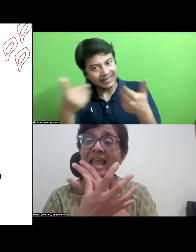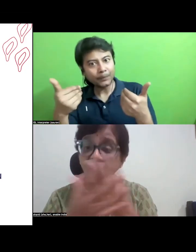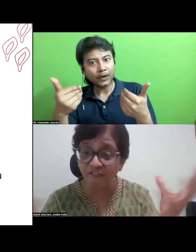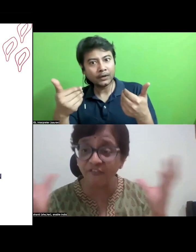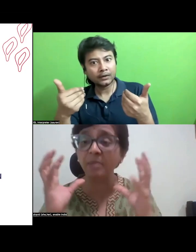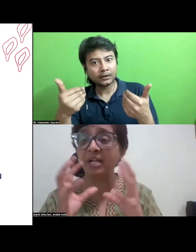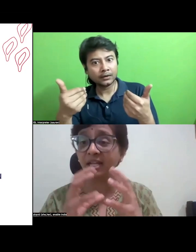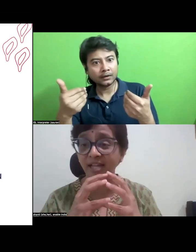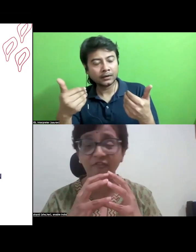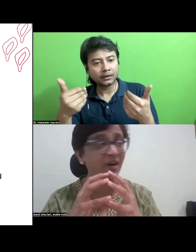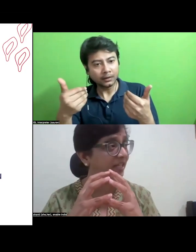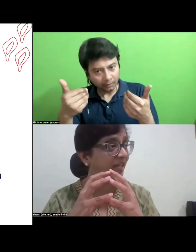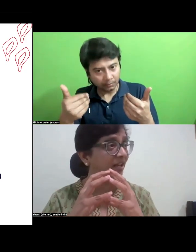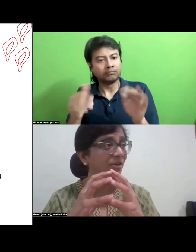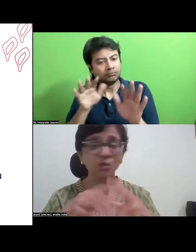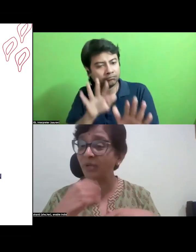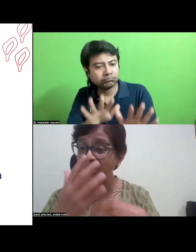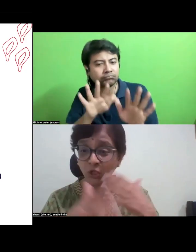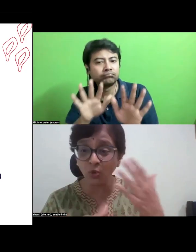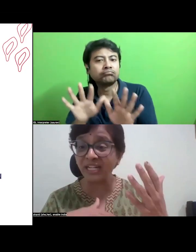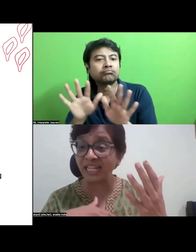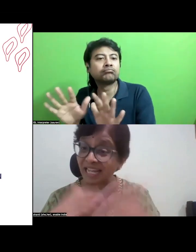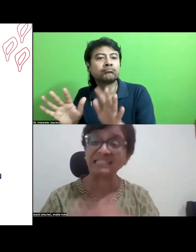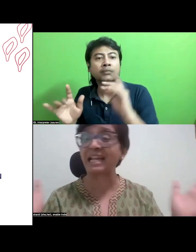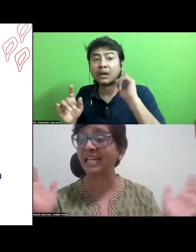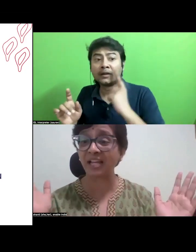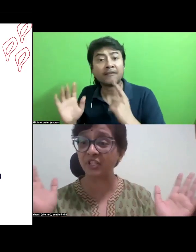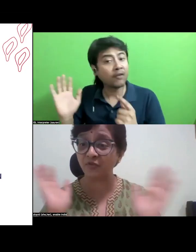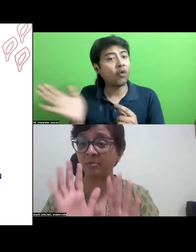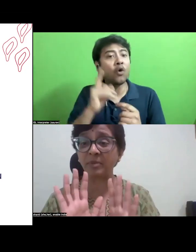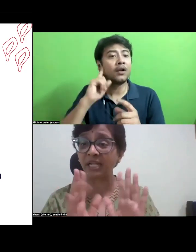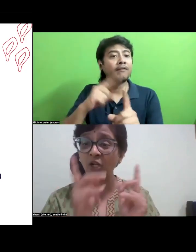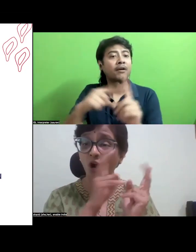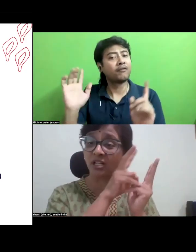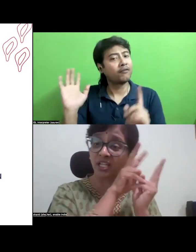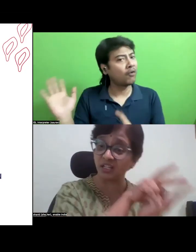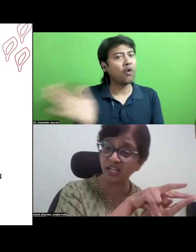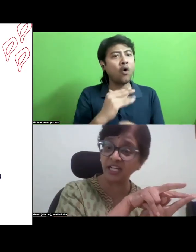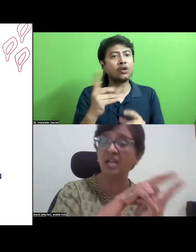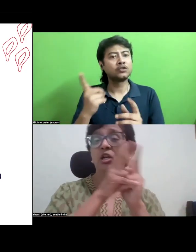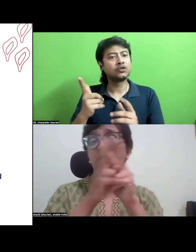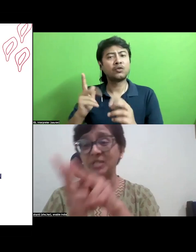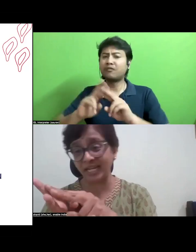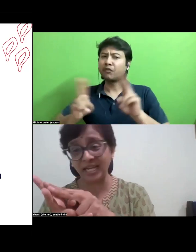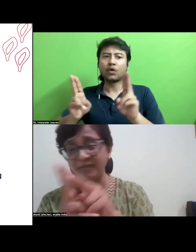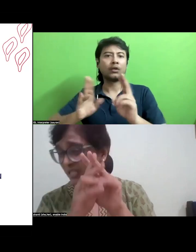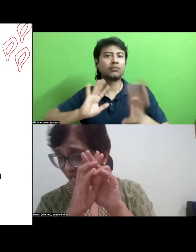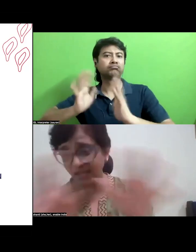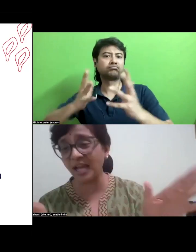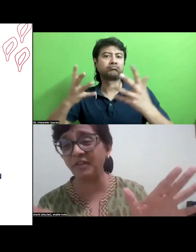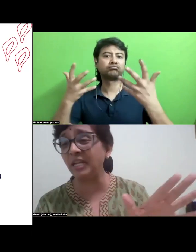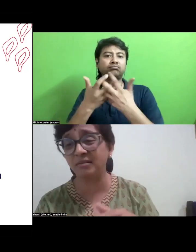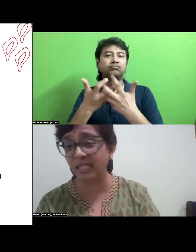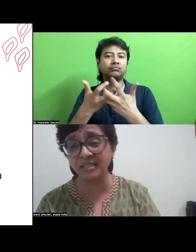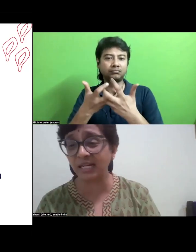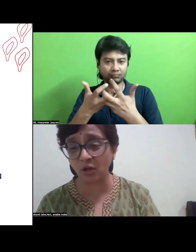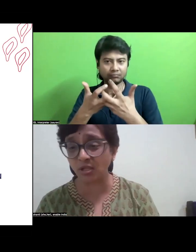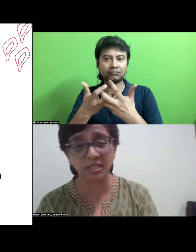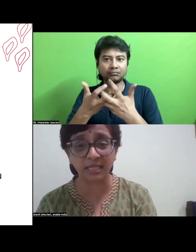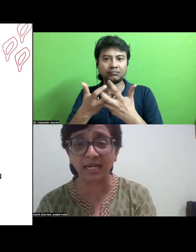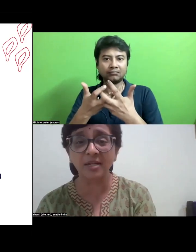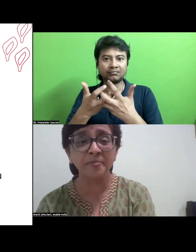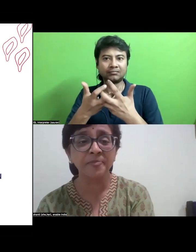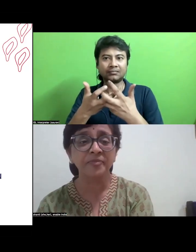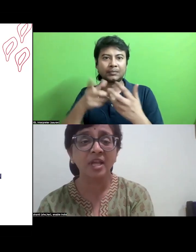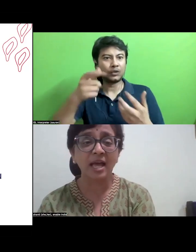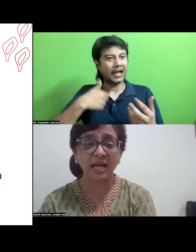equality where everybody deaf are there. So we can do it in sign language from the beginning, not a hearing to sign language. I feel things get